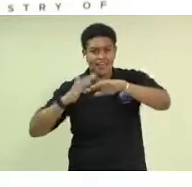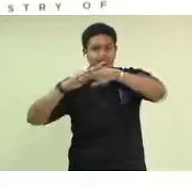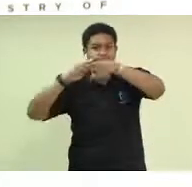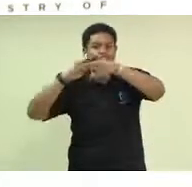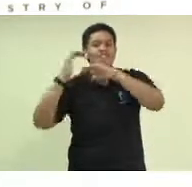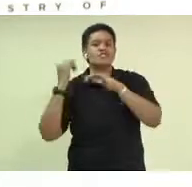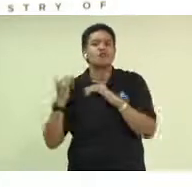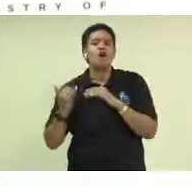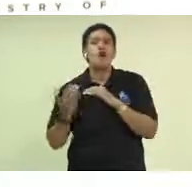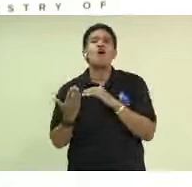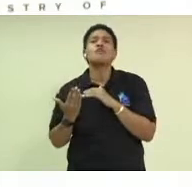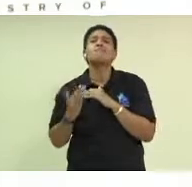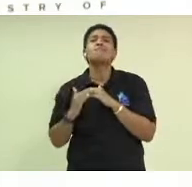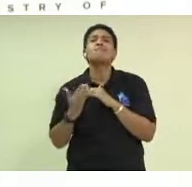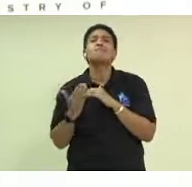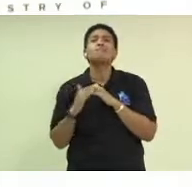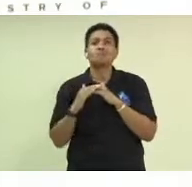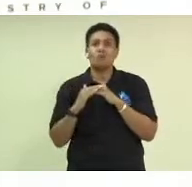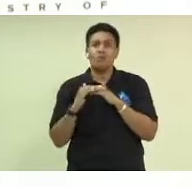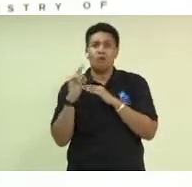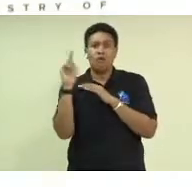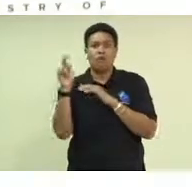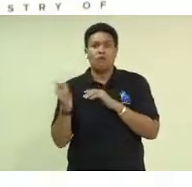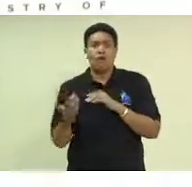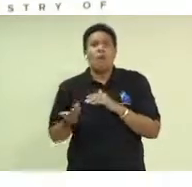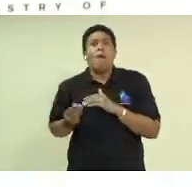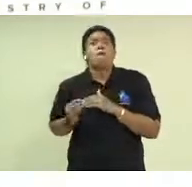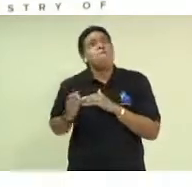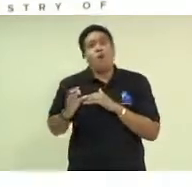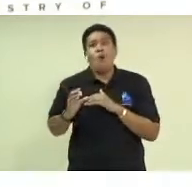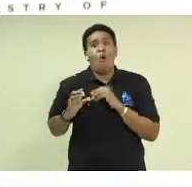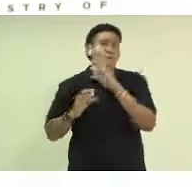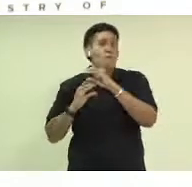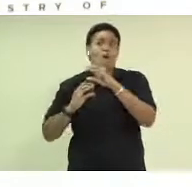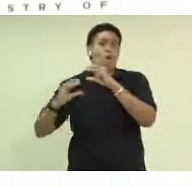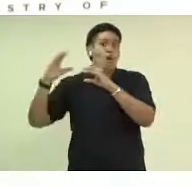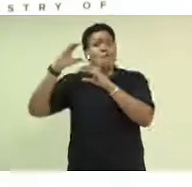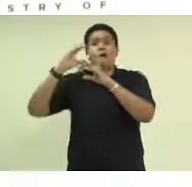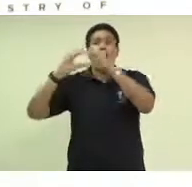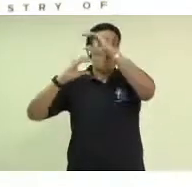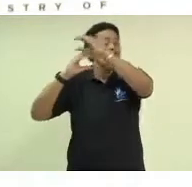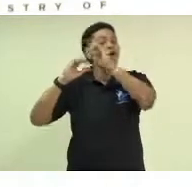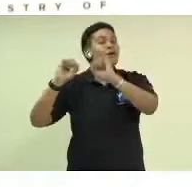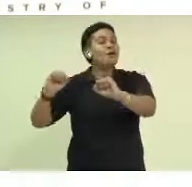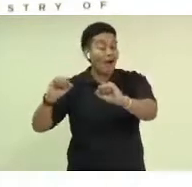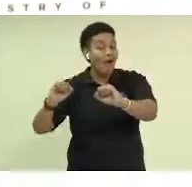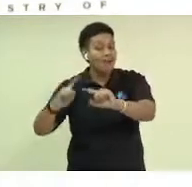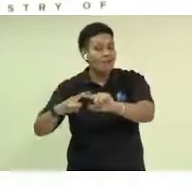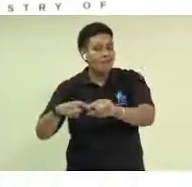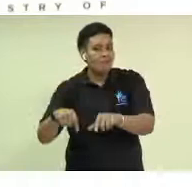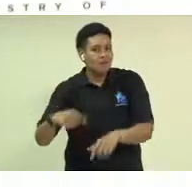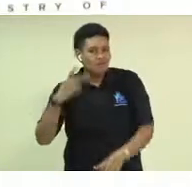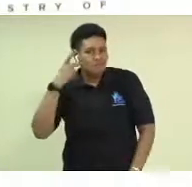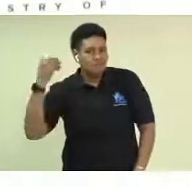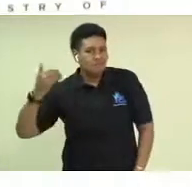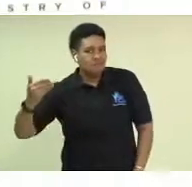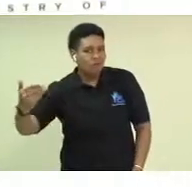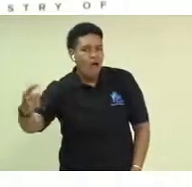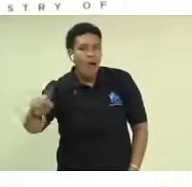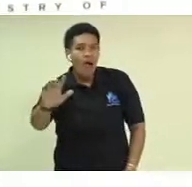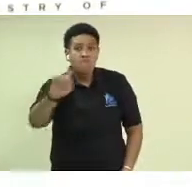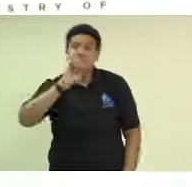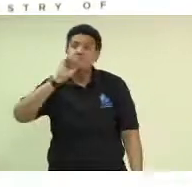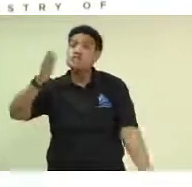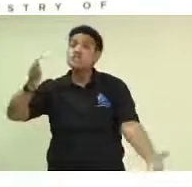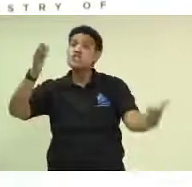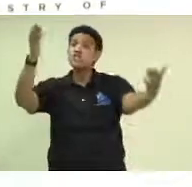lot more aggressive if it continues on this trajectory. It also suggests that